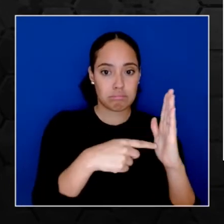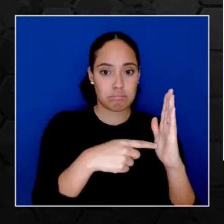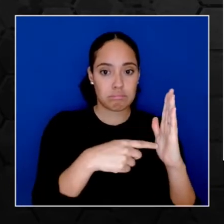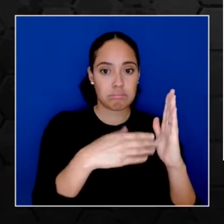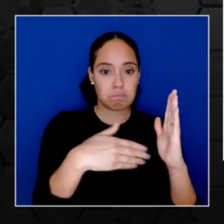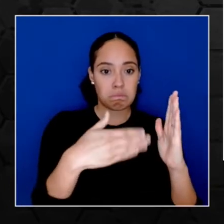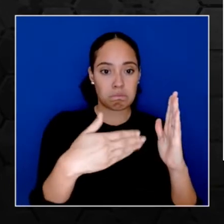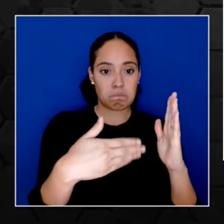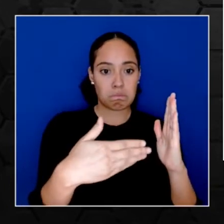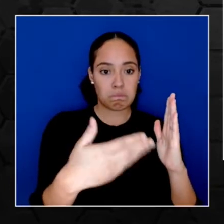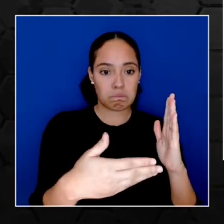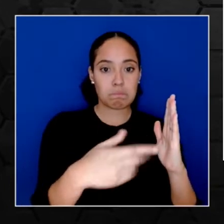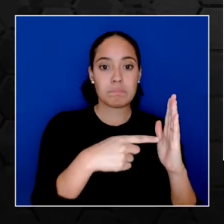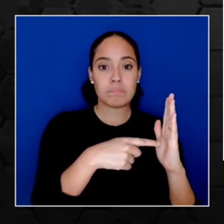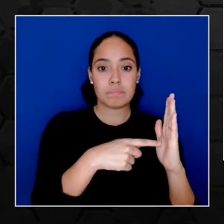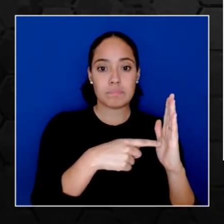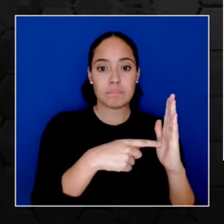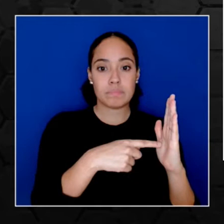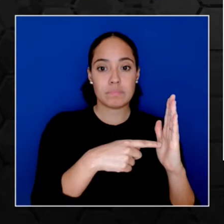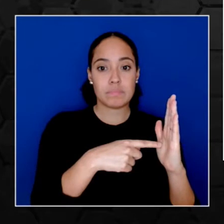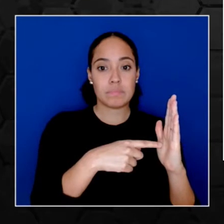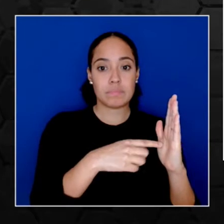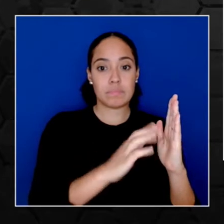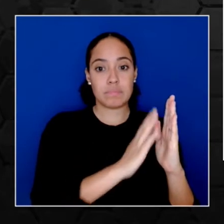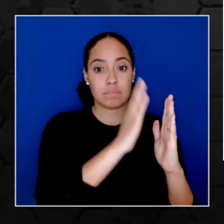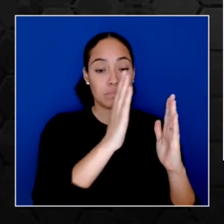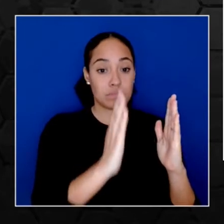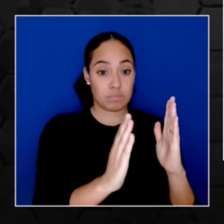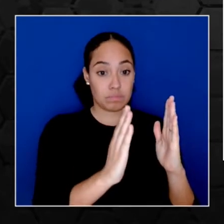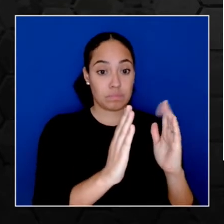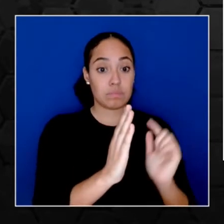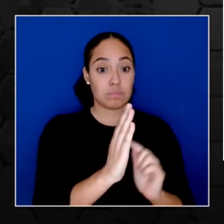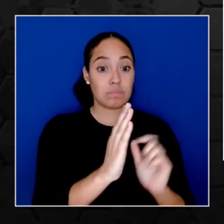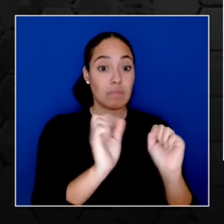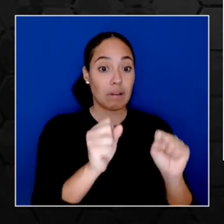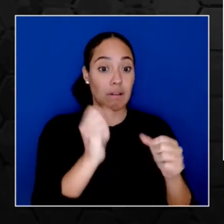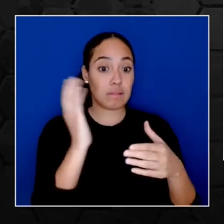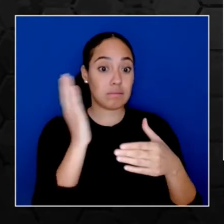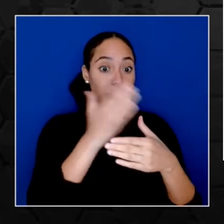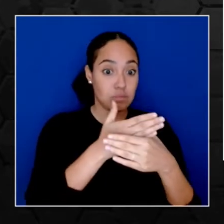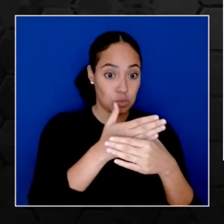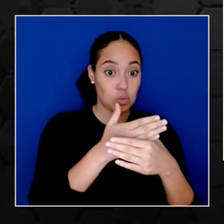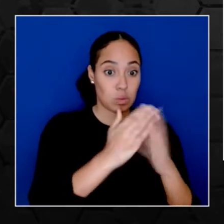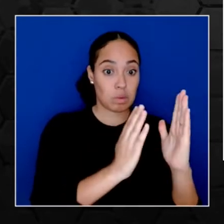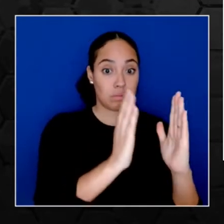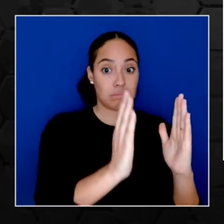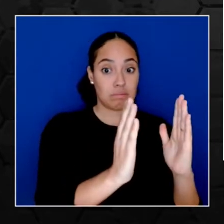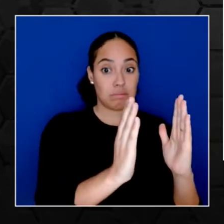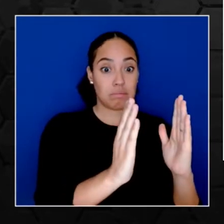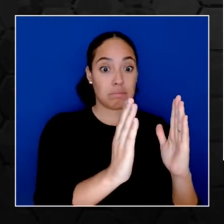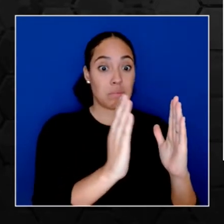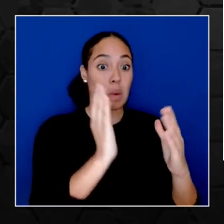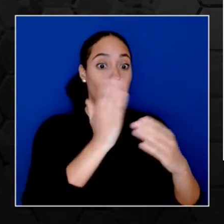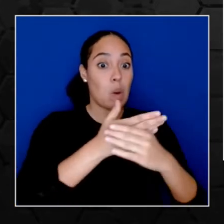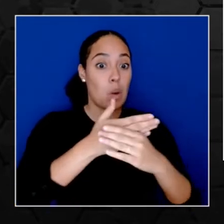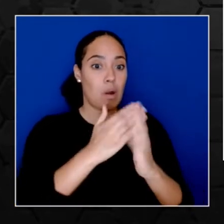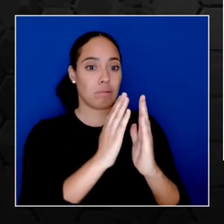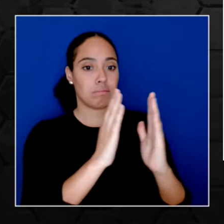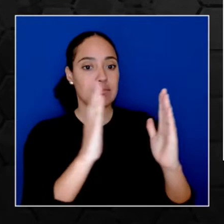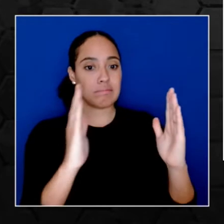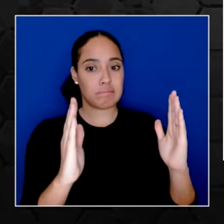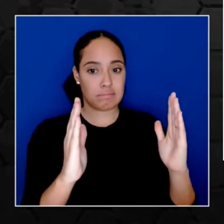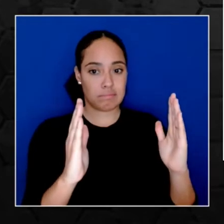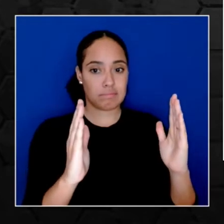from scenario 1, we can again interrupt scenario 1 and go to scenario 2. And after scenario 2 is completed, it'll return back to scenario